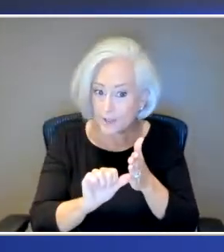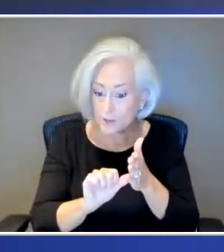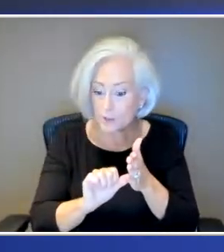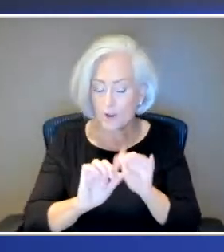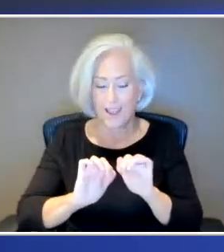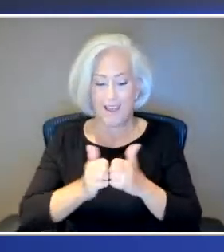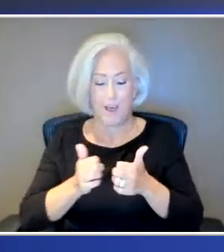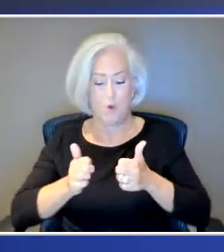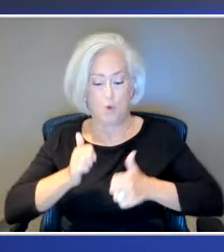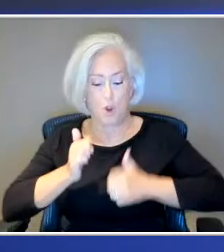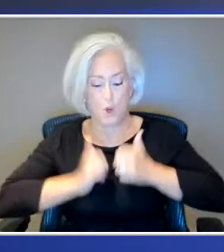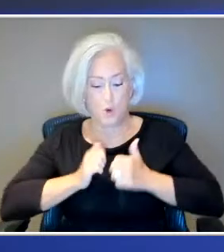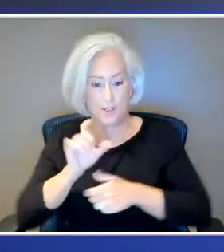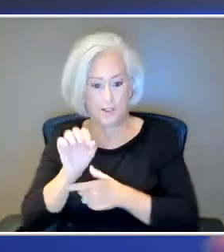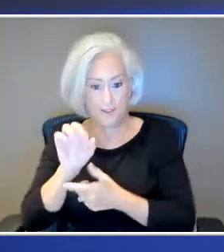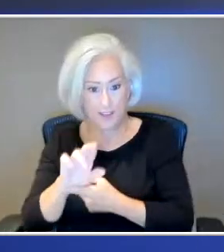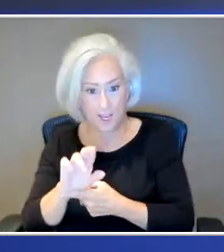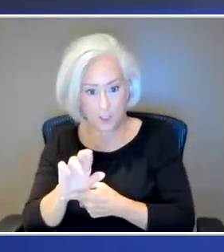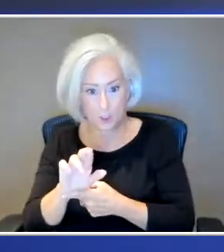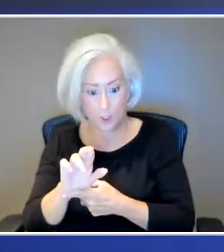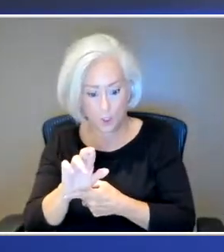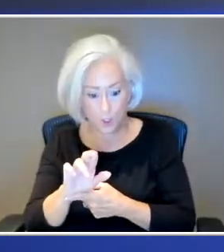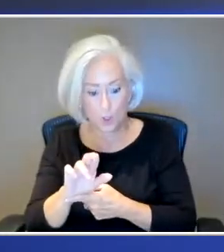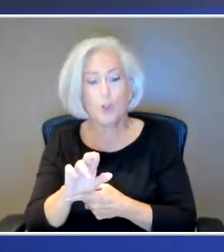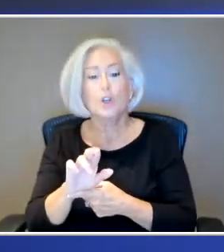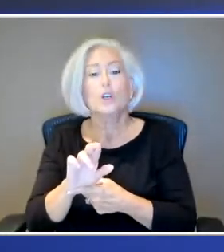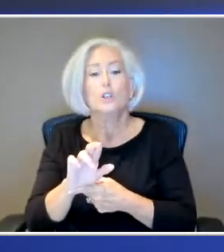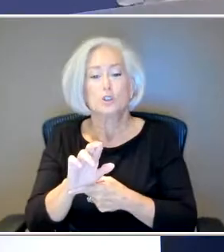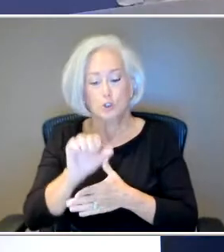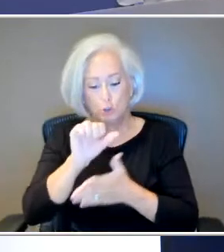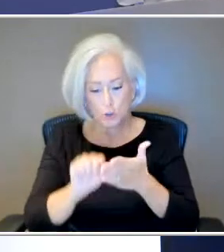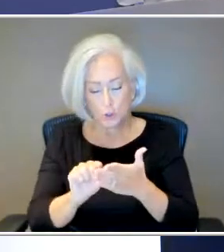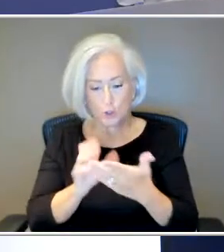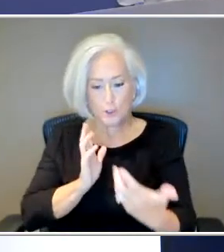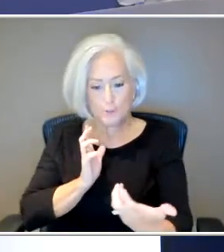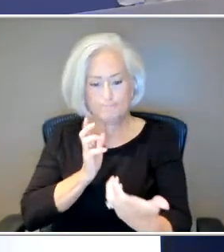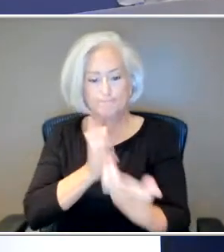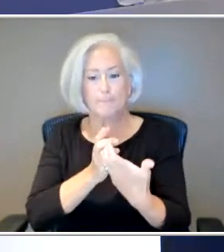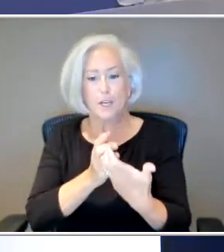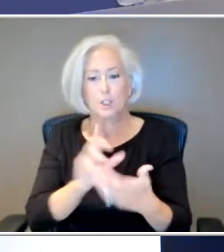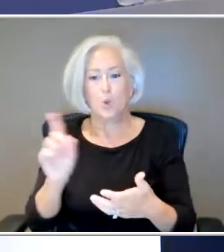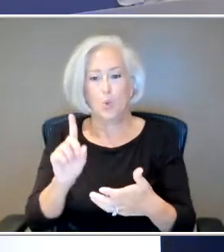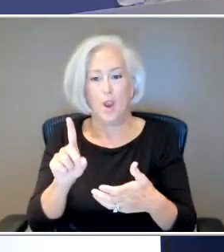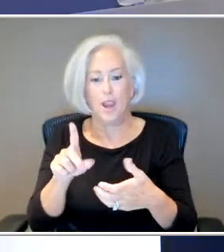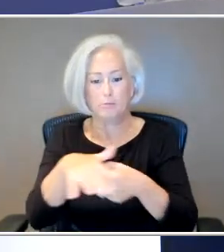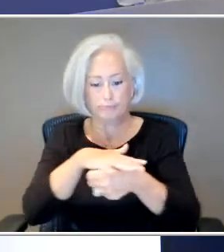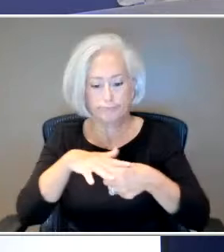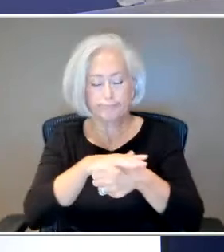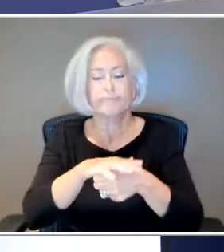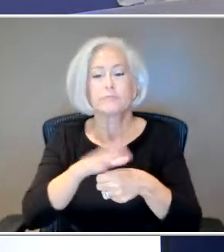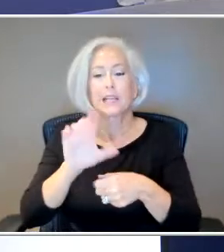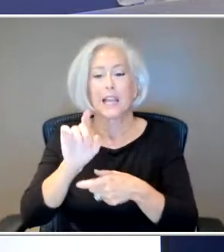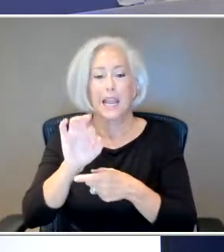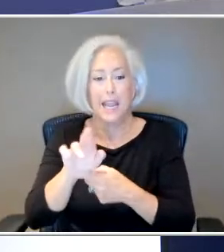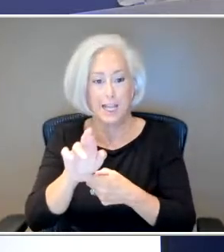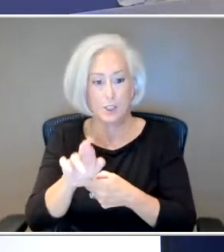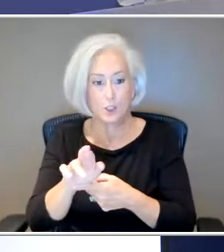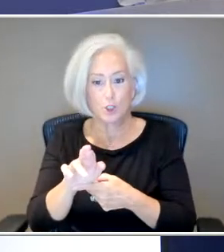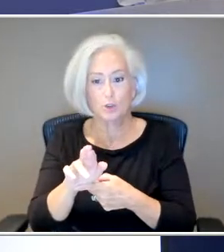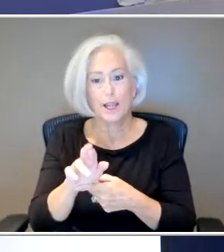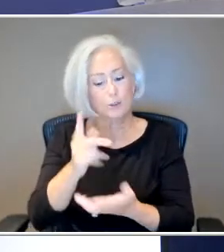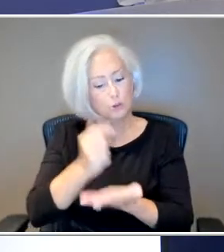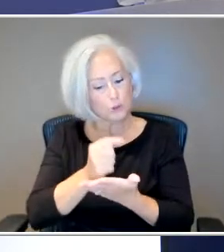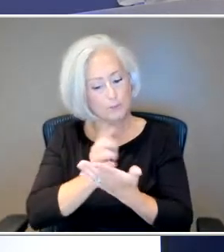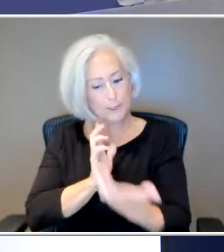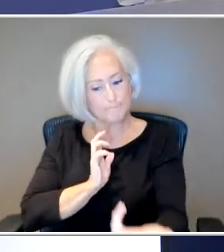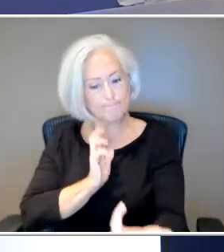where the cancer was, to tailor that treatment to them. How far have we come since back in the day when the